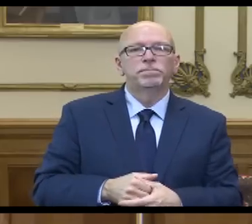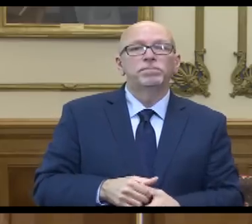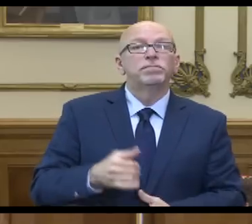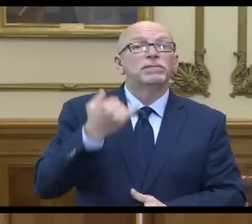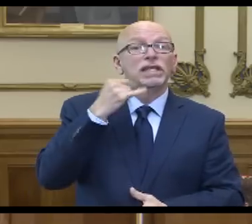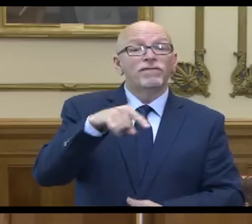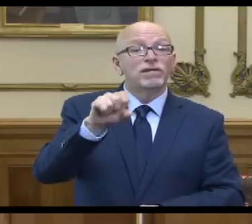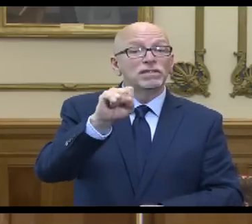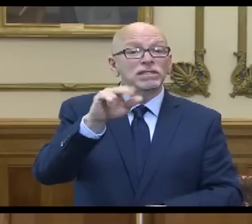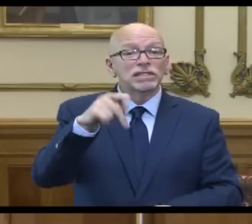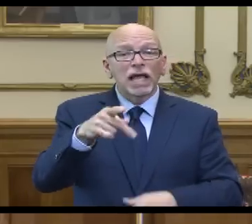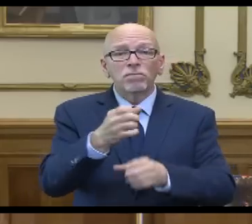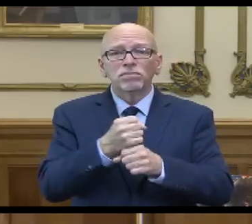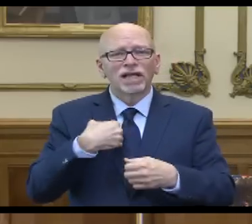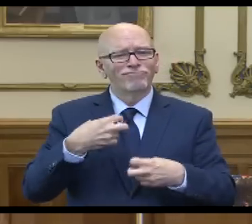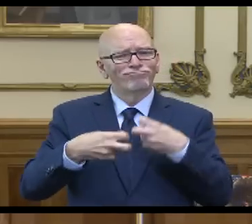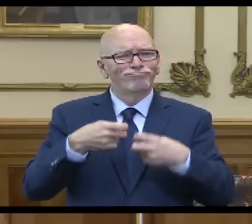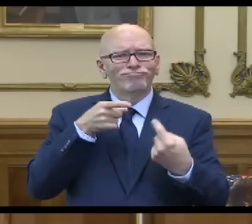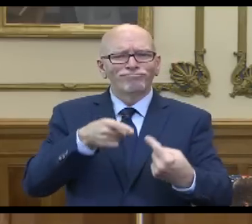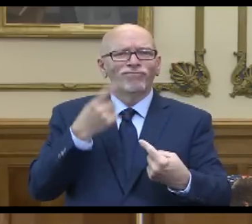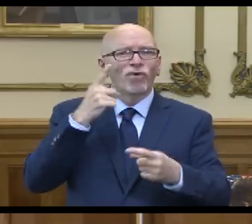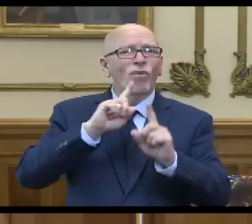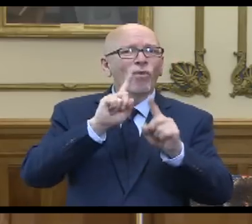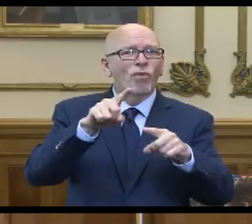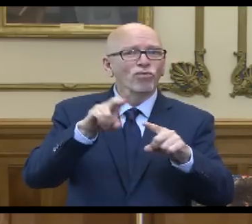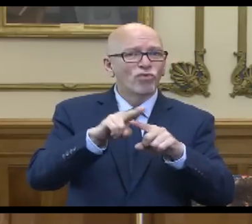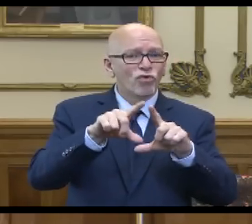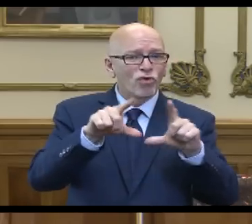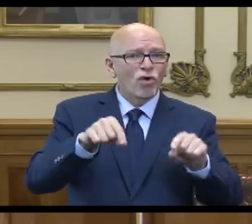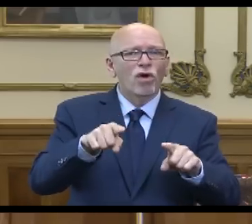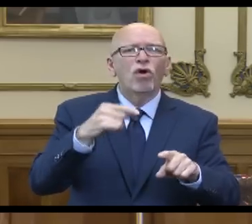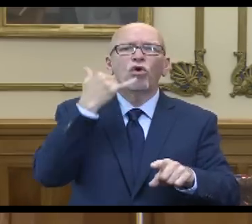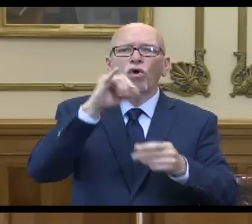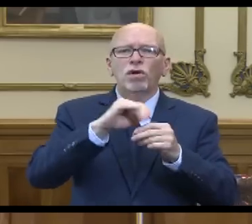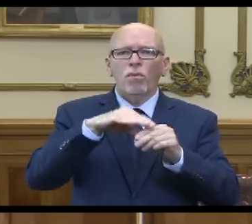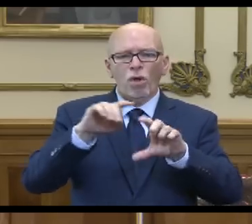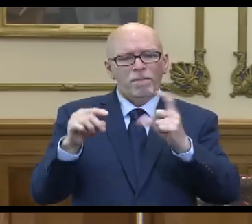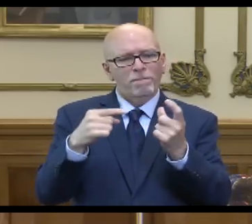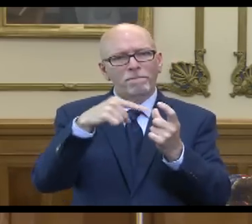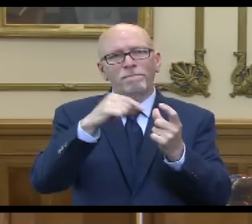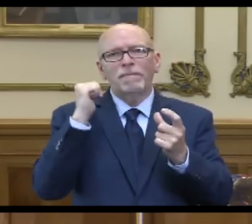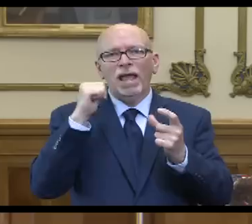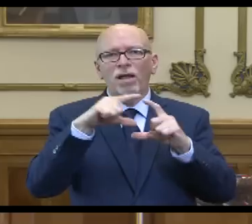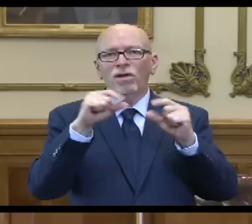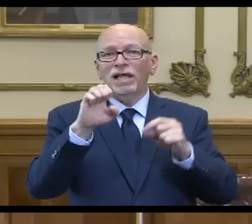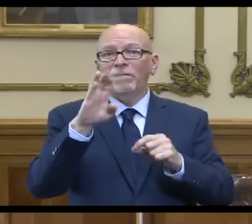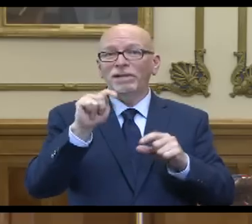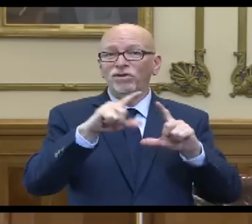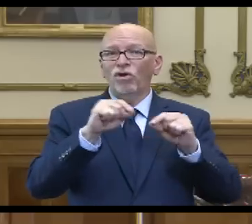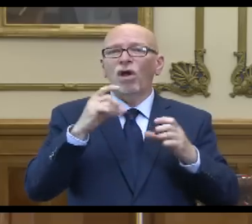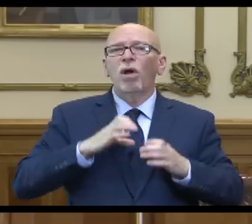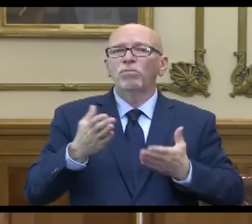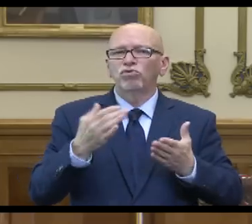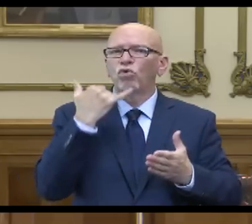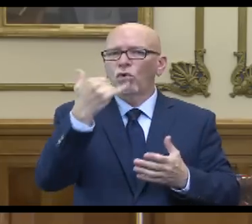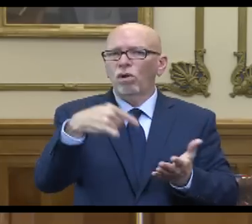SNAP recipients have any problems using their card for ordering, they should call the number on the back of their Hoosier Works EBT card for customer